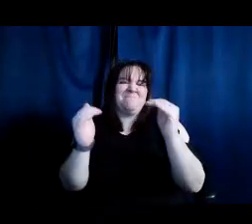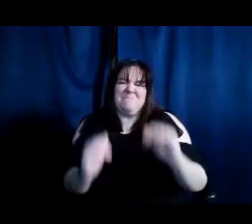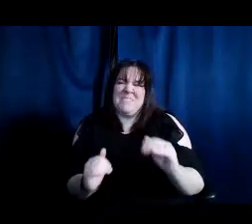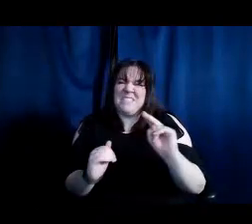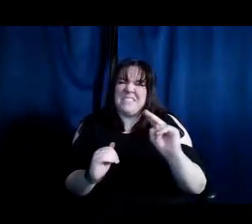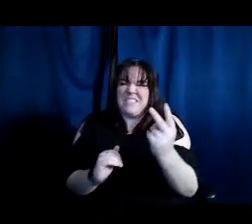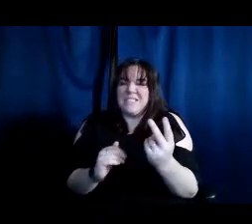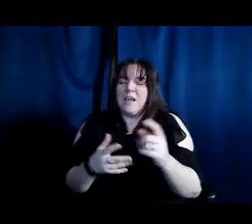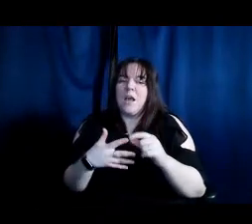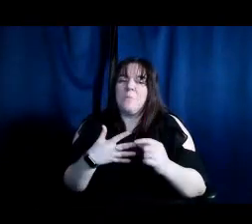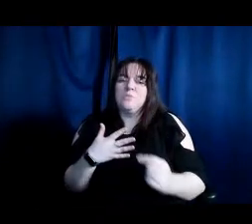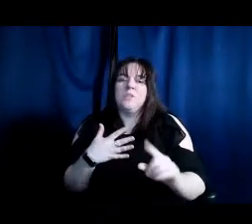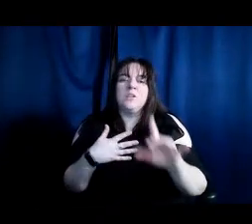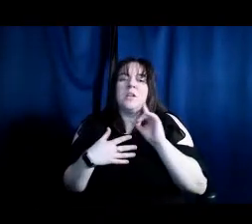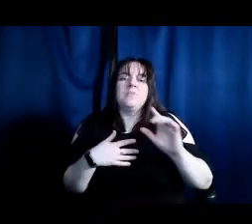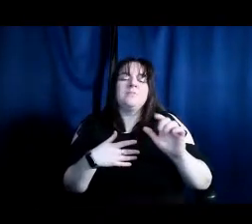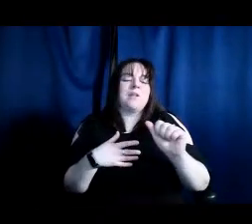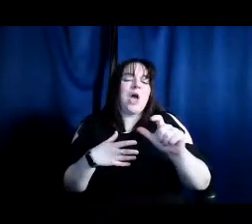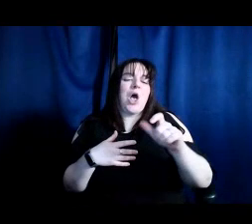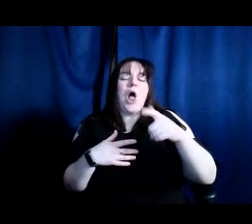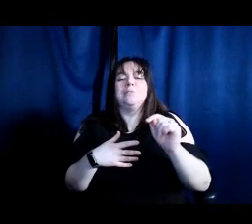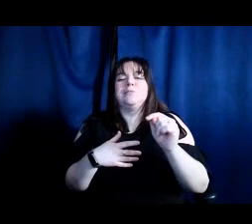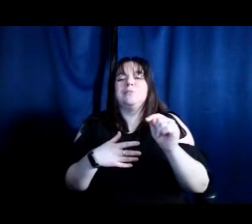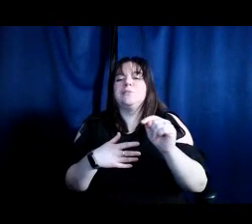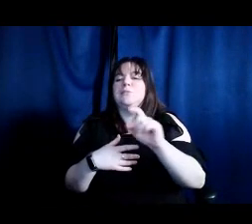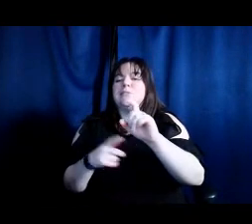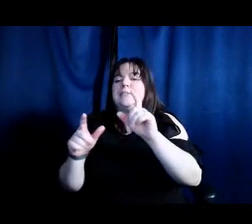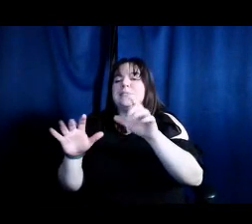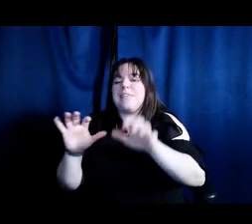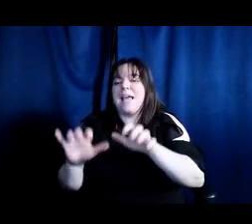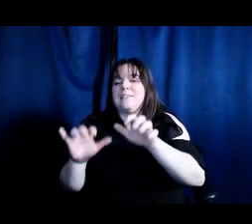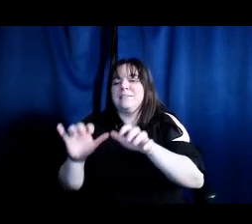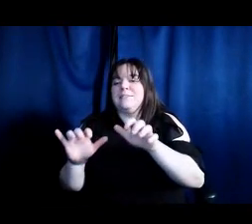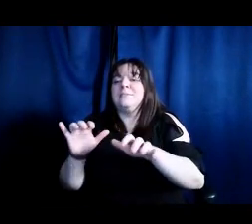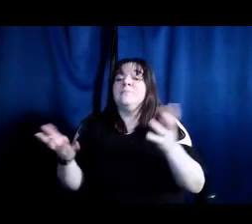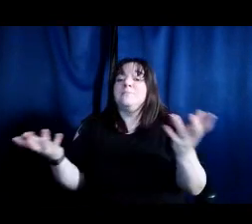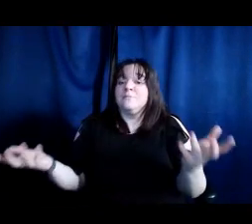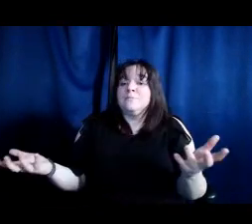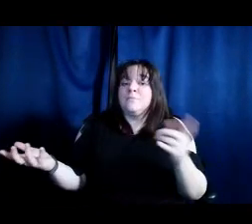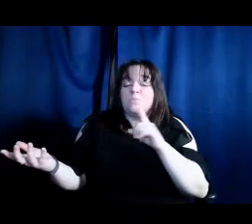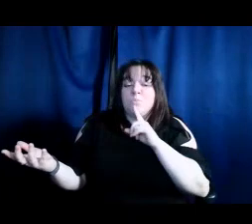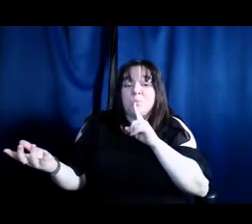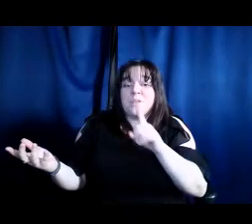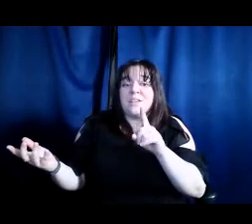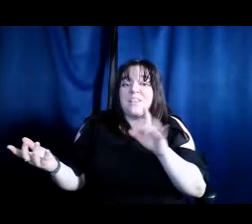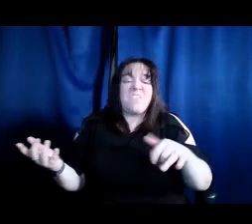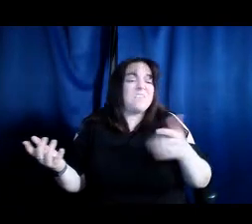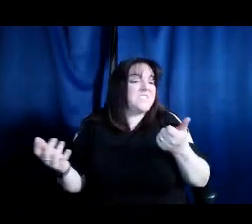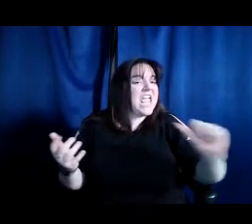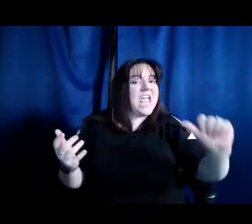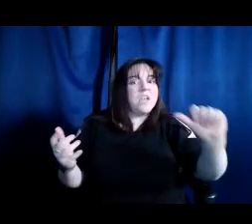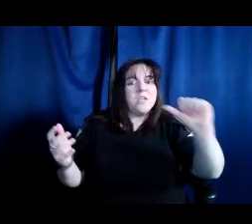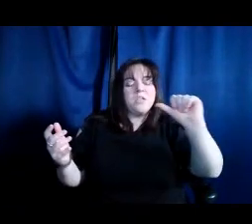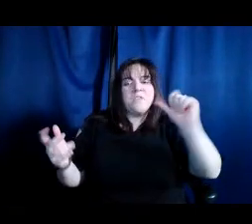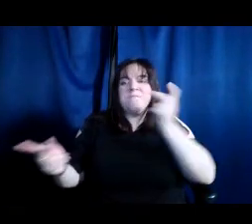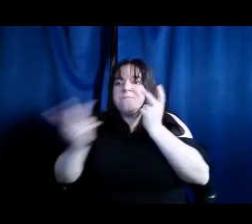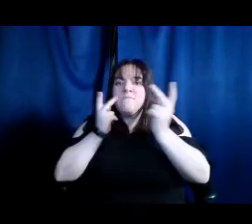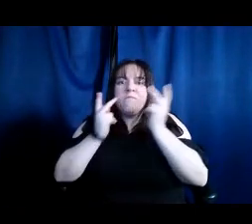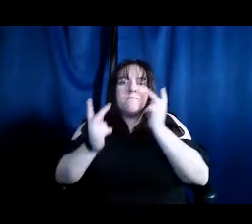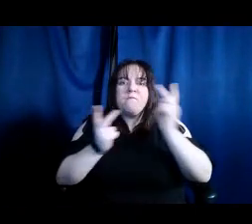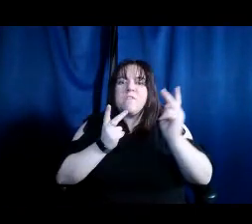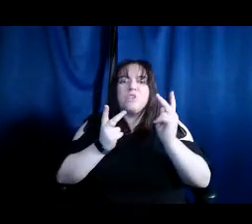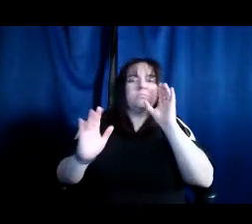alternative text known as alt text. This is a text representation of visual content, which enables users